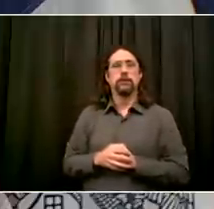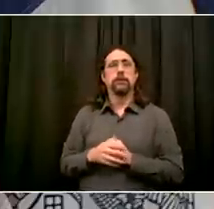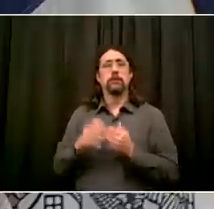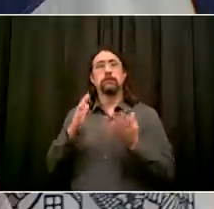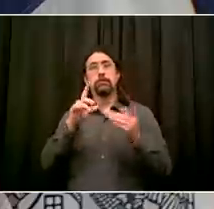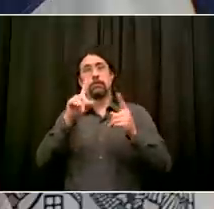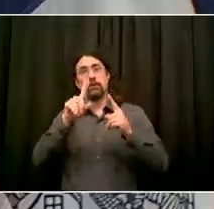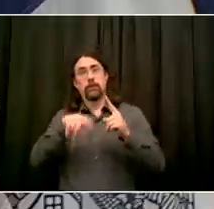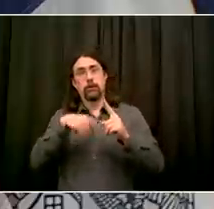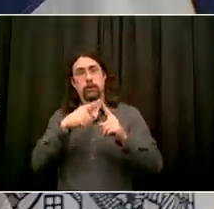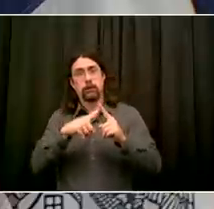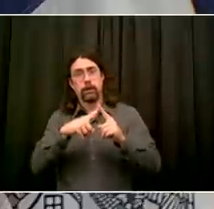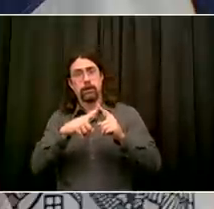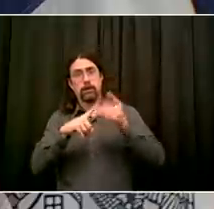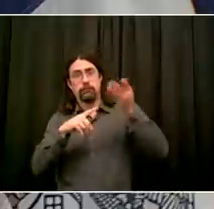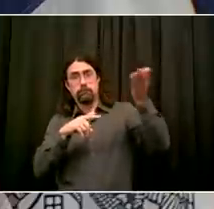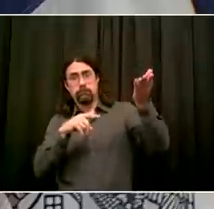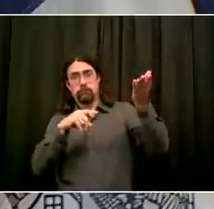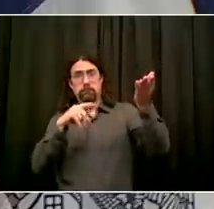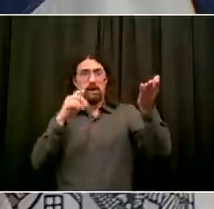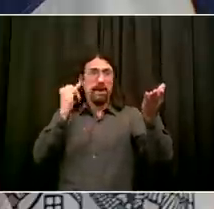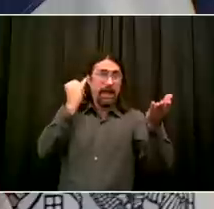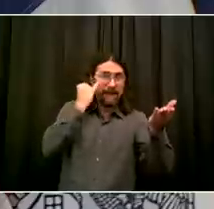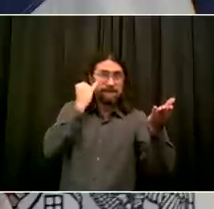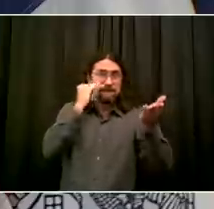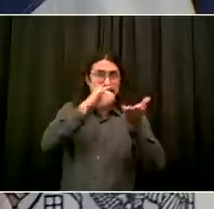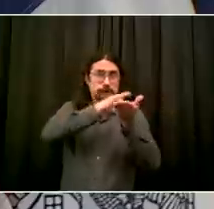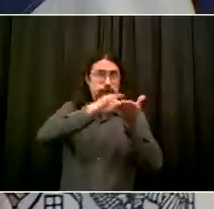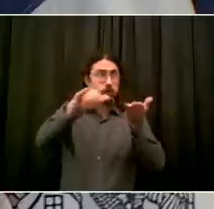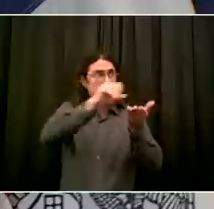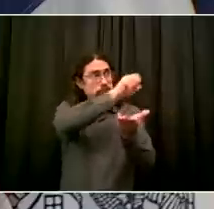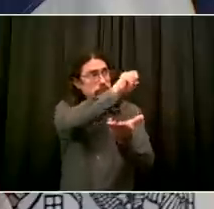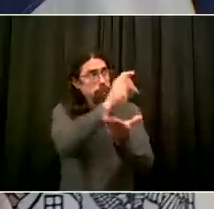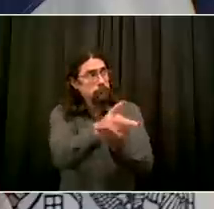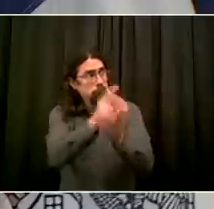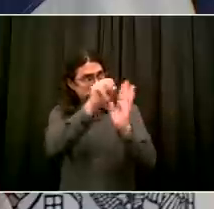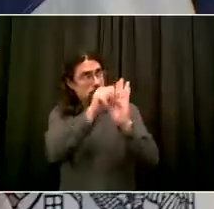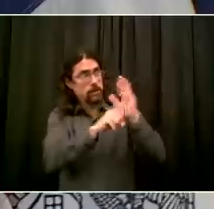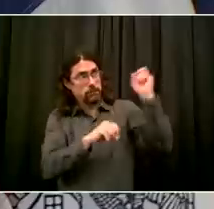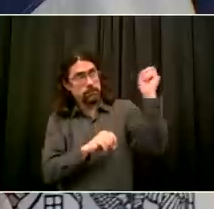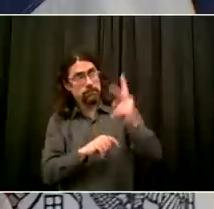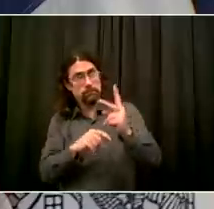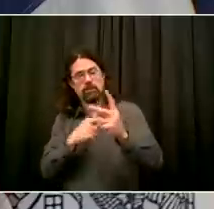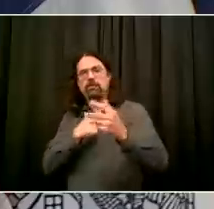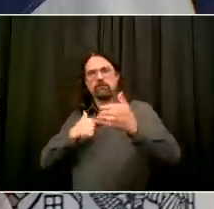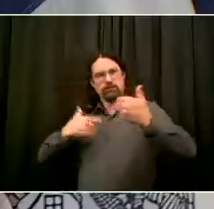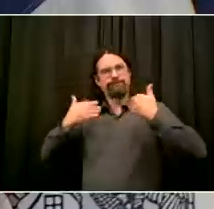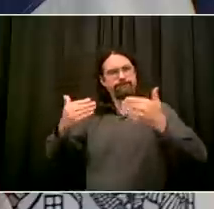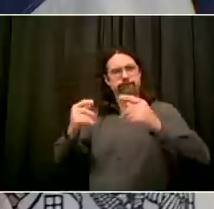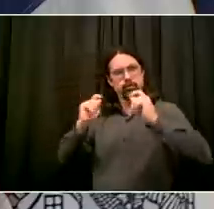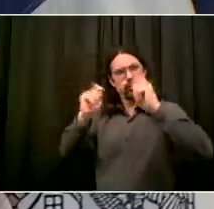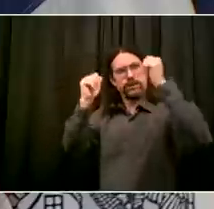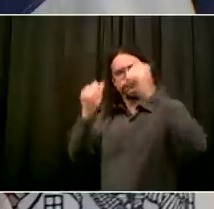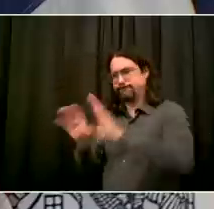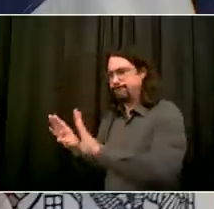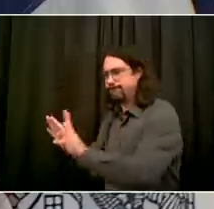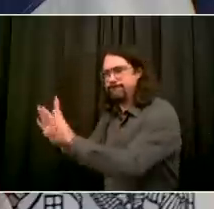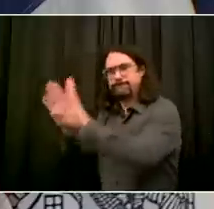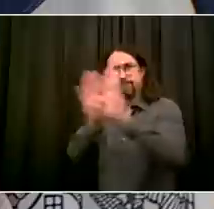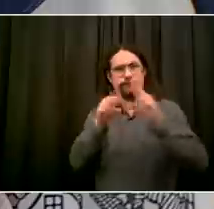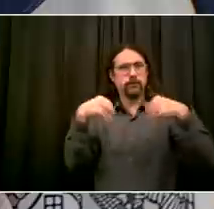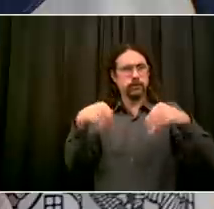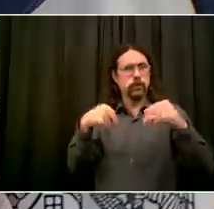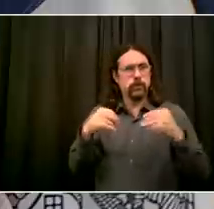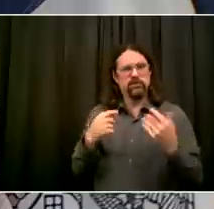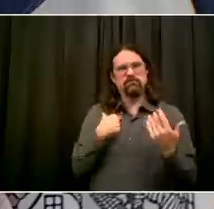the state. I've never suggested that in the least. I said I put a proposal on the table to the state. We will be ready to implement it,